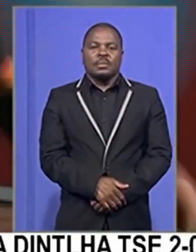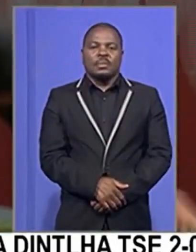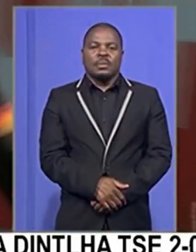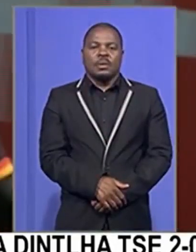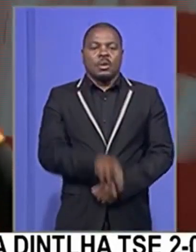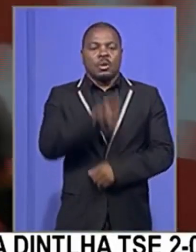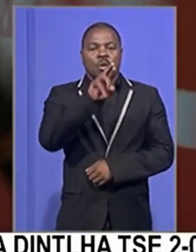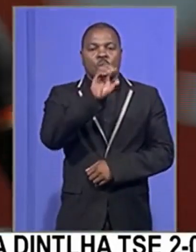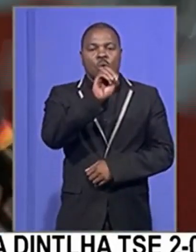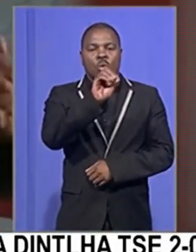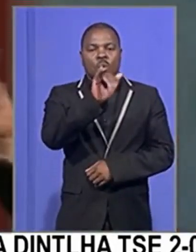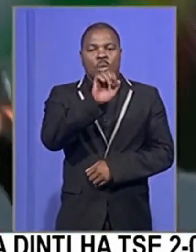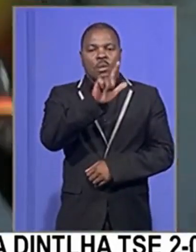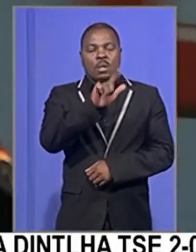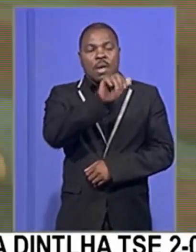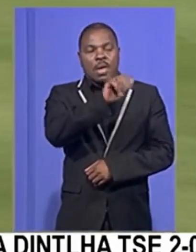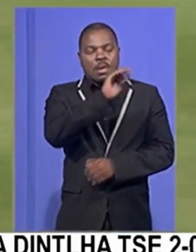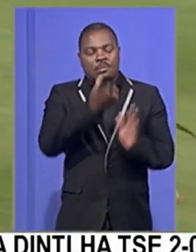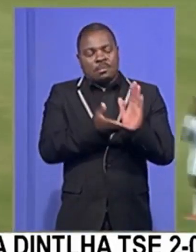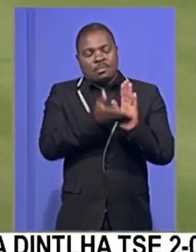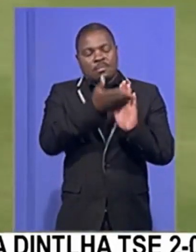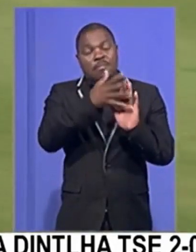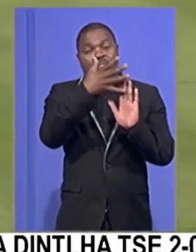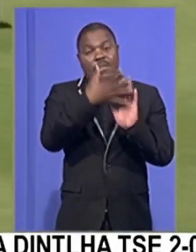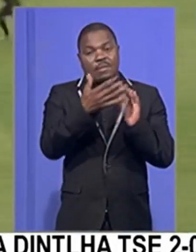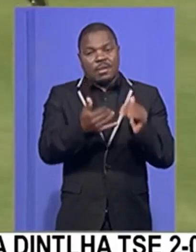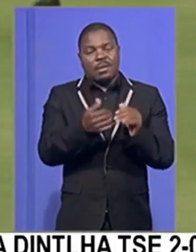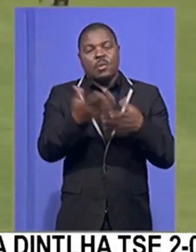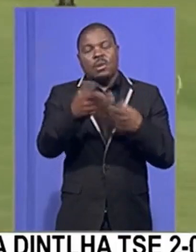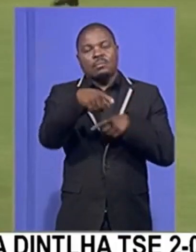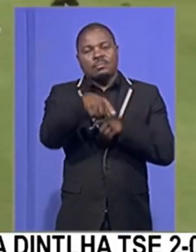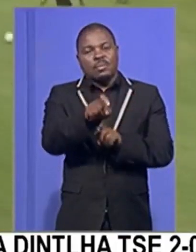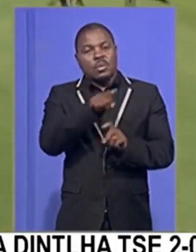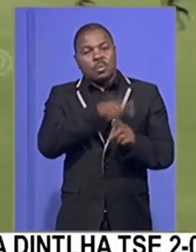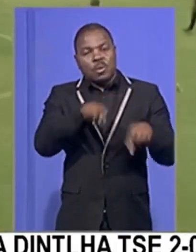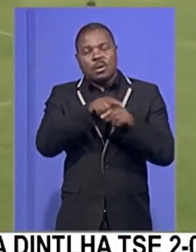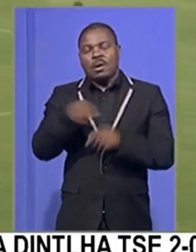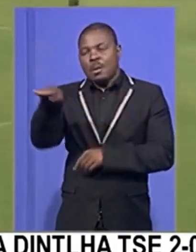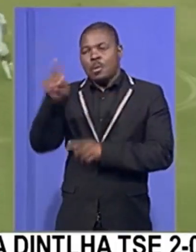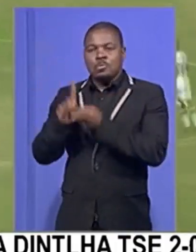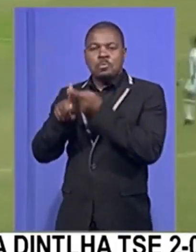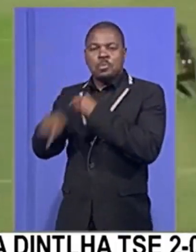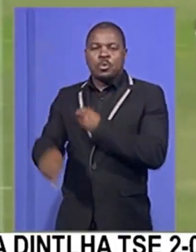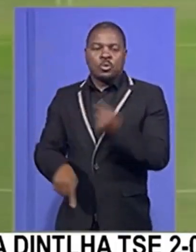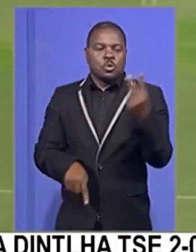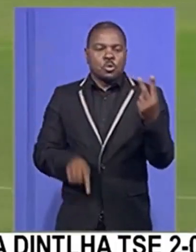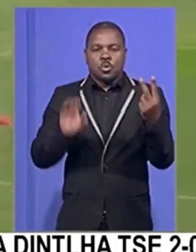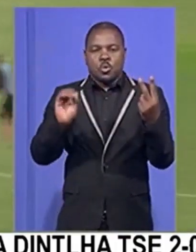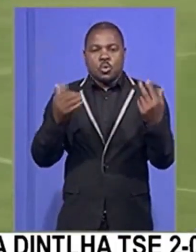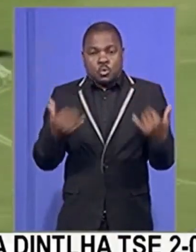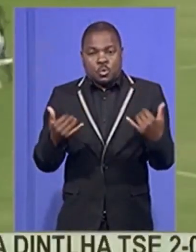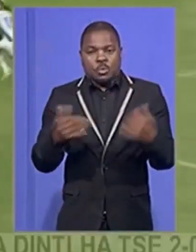Royal AM nyolohetse maemo a bohlano lokong ya DStv Premiership ka morao hlola Amazulu ka dintlha tse 2-0 ka